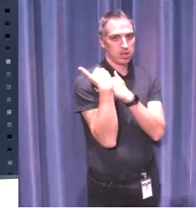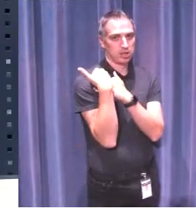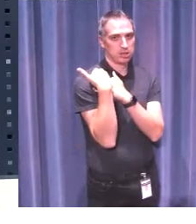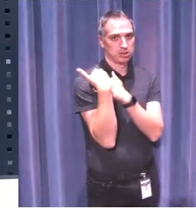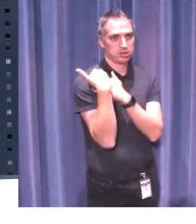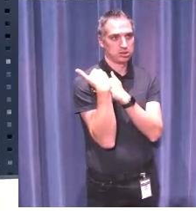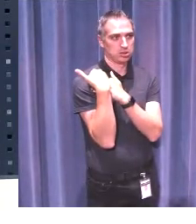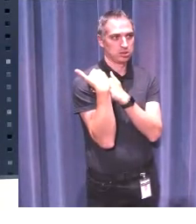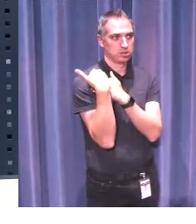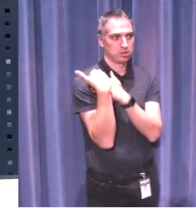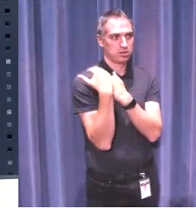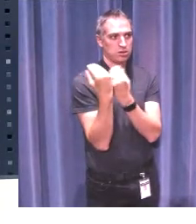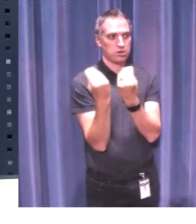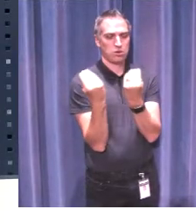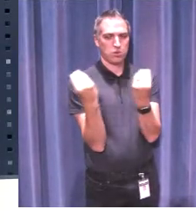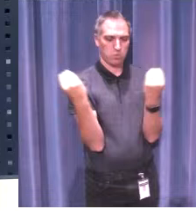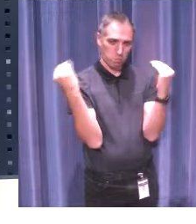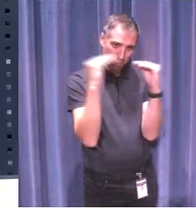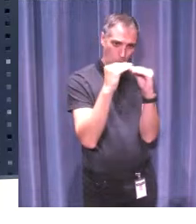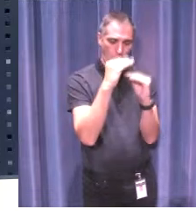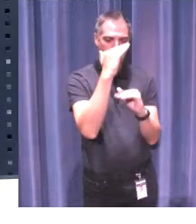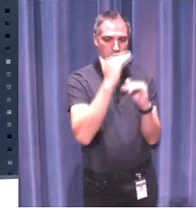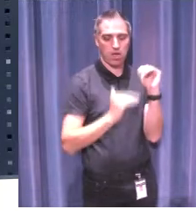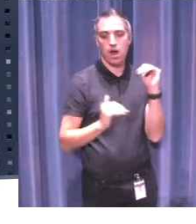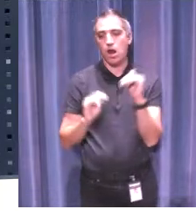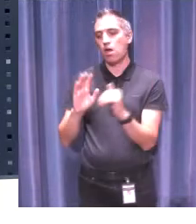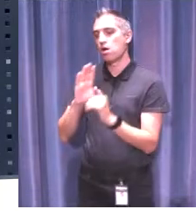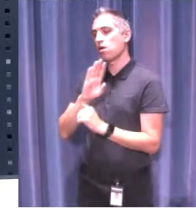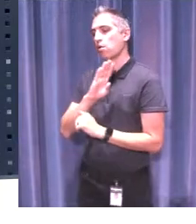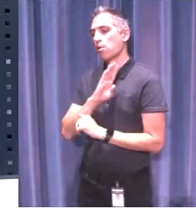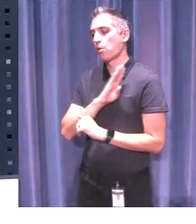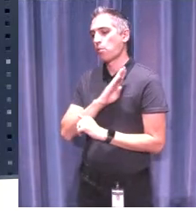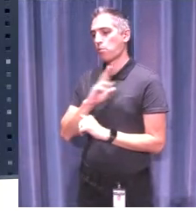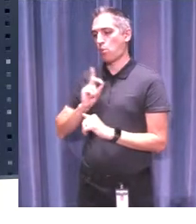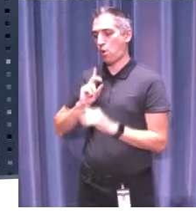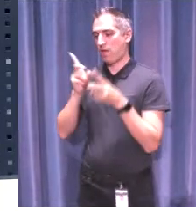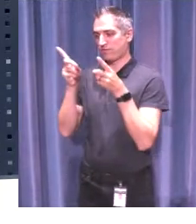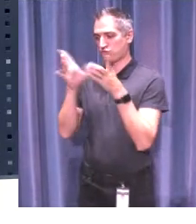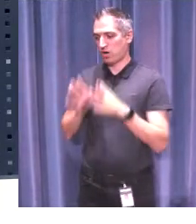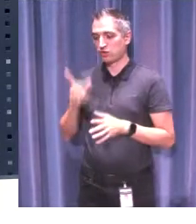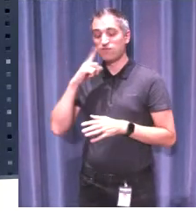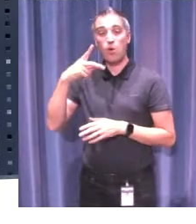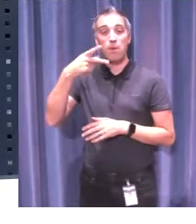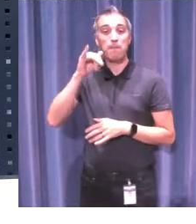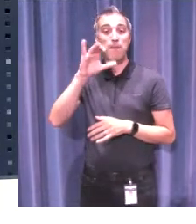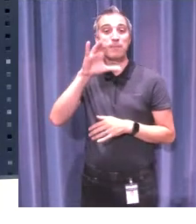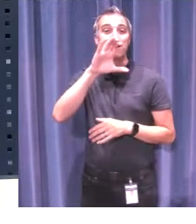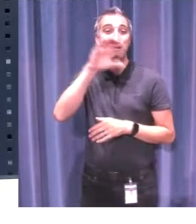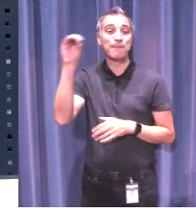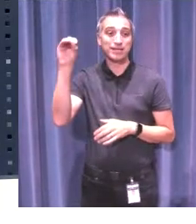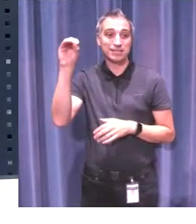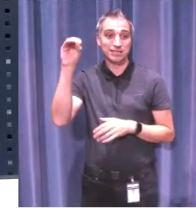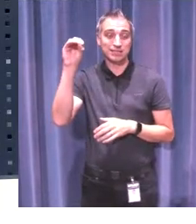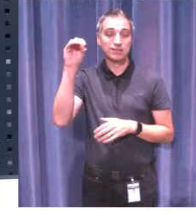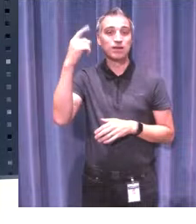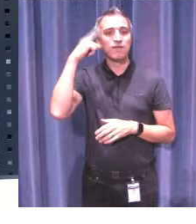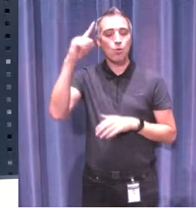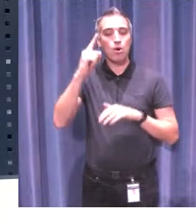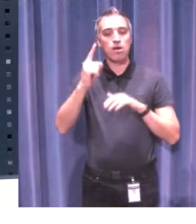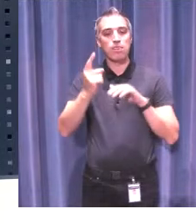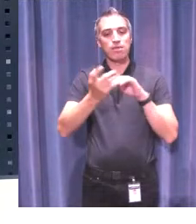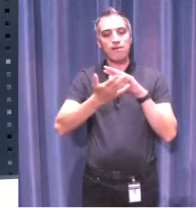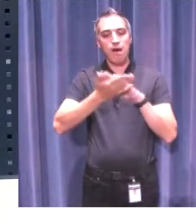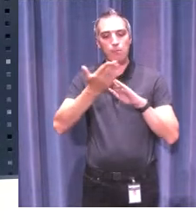to a greater degree and extent than that of a Board of Directors of a public company for the